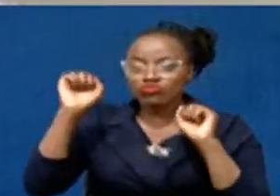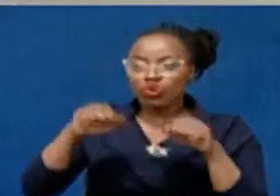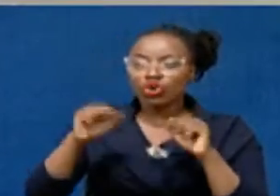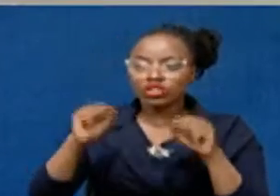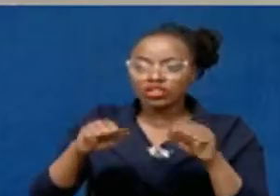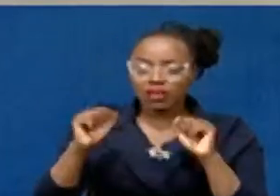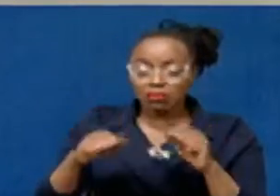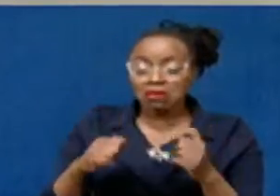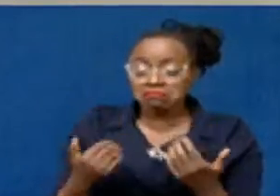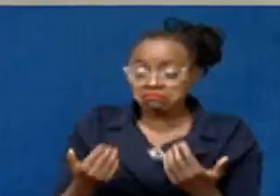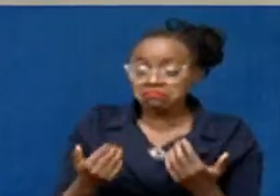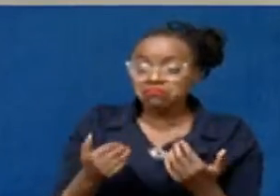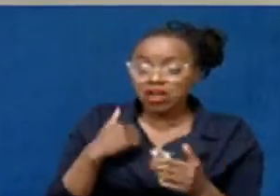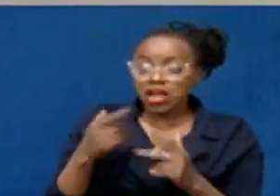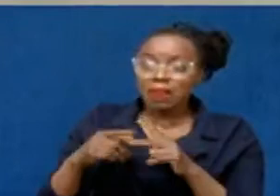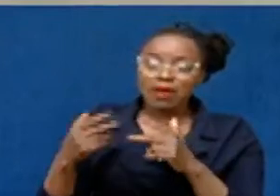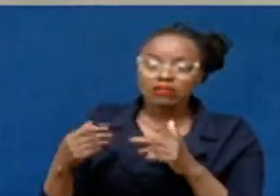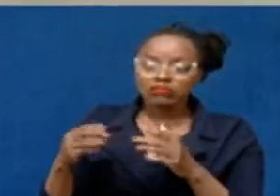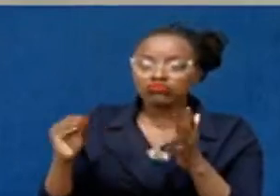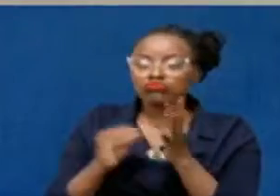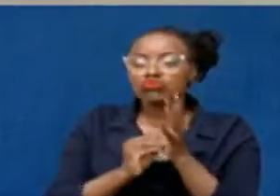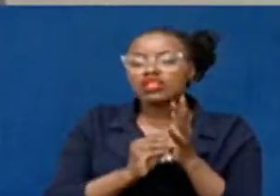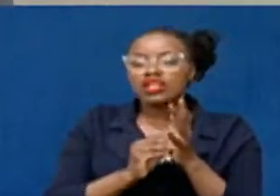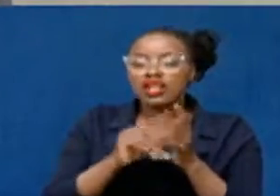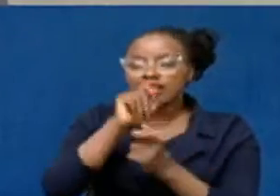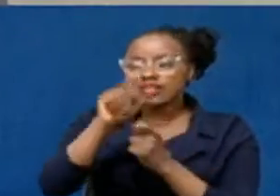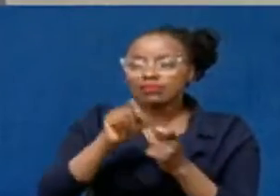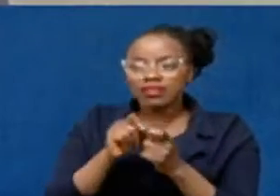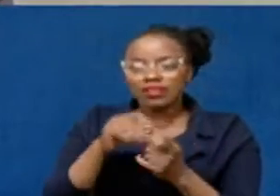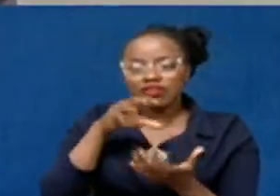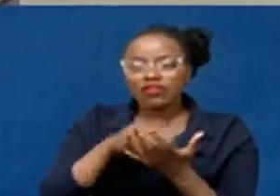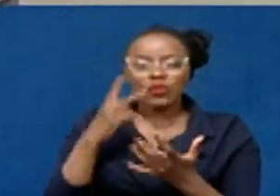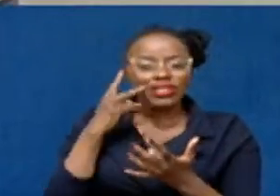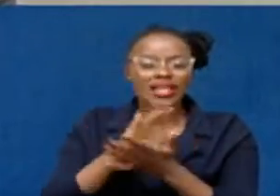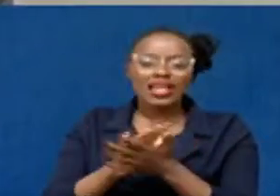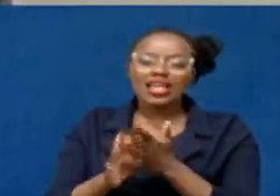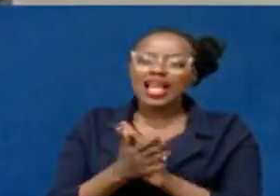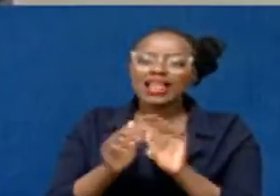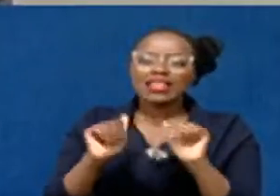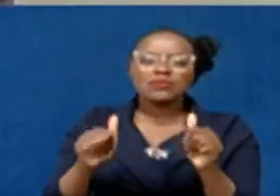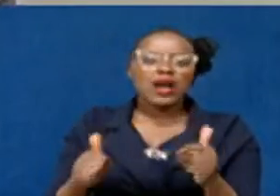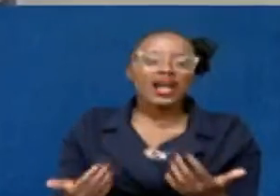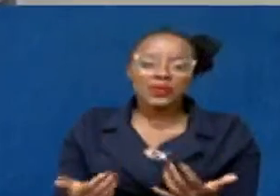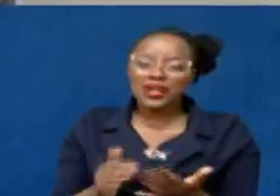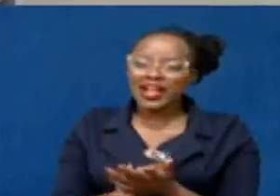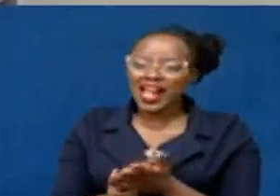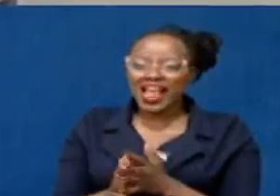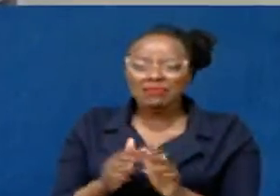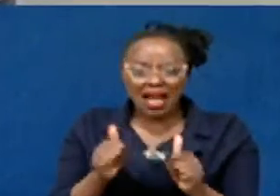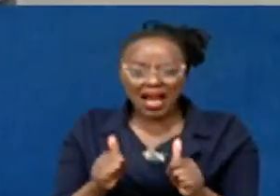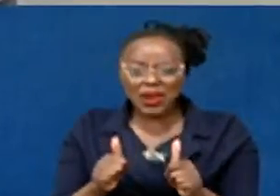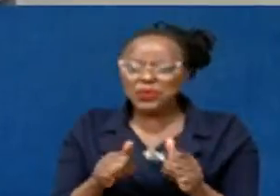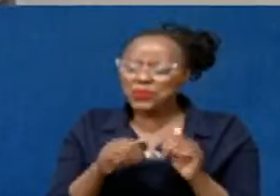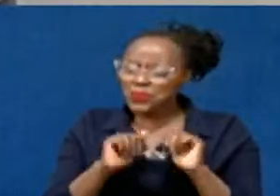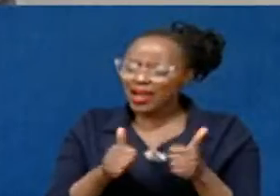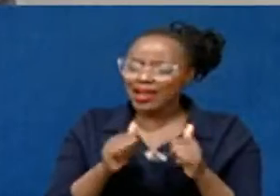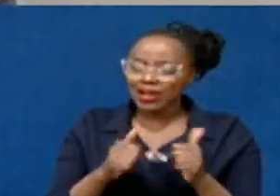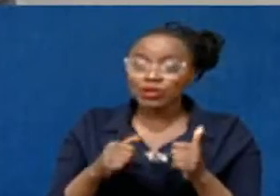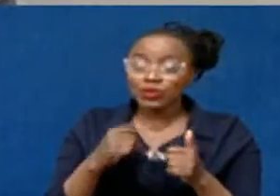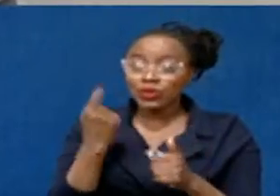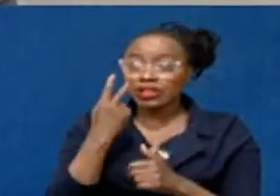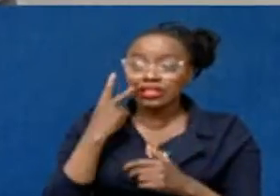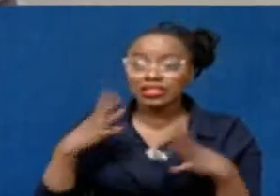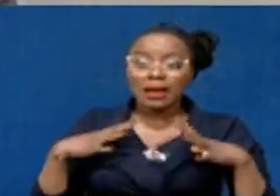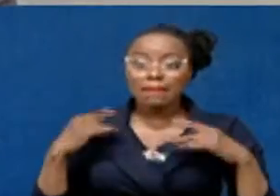be, you can be fixed in a certain position. So we haven't seen anything yet. And so the only thing that we see for now